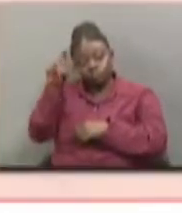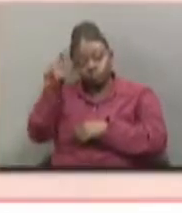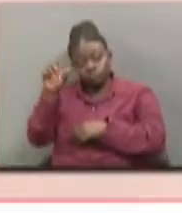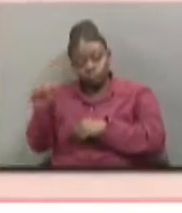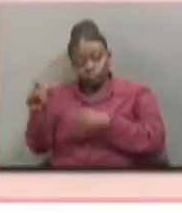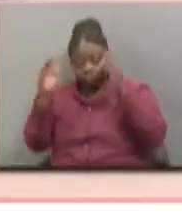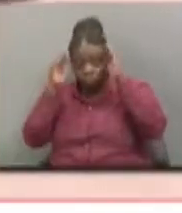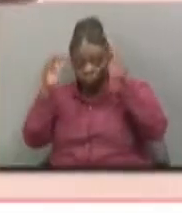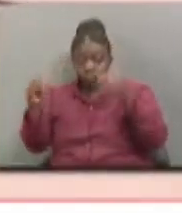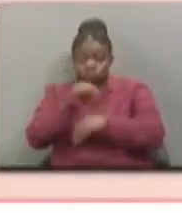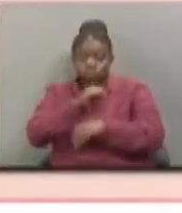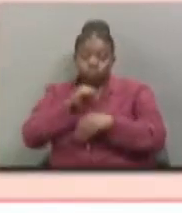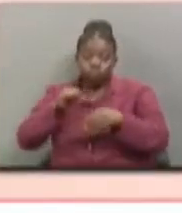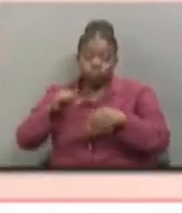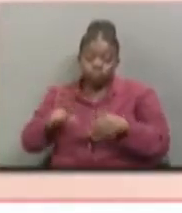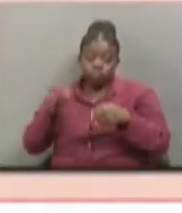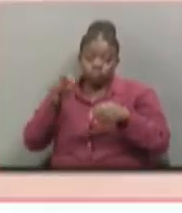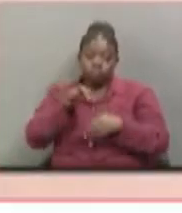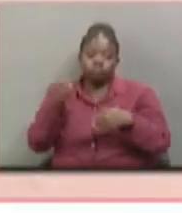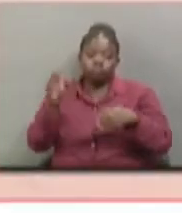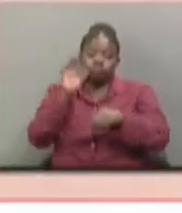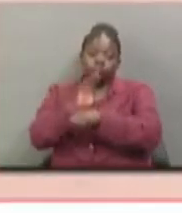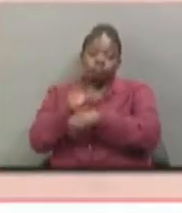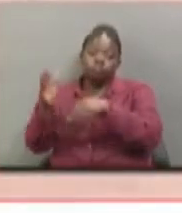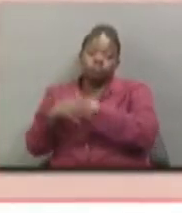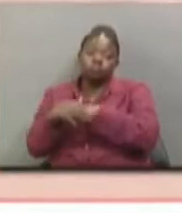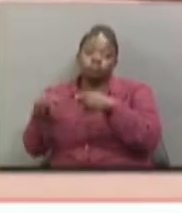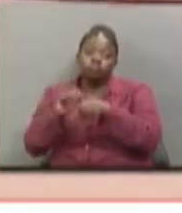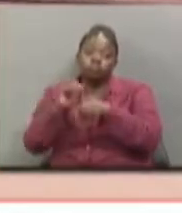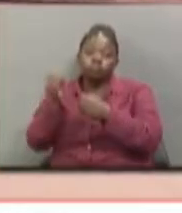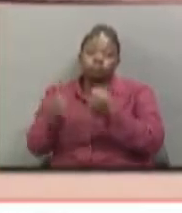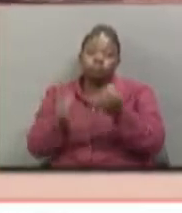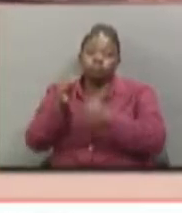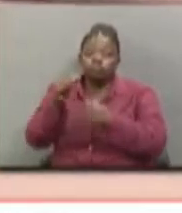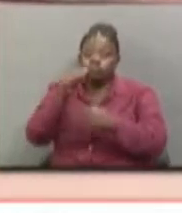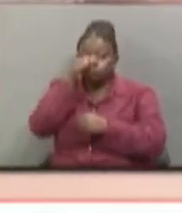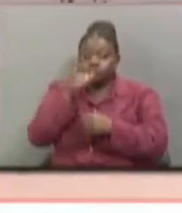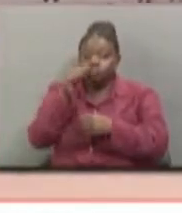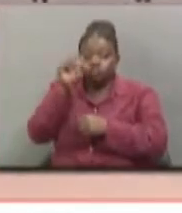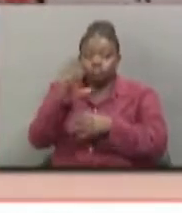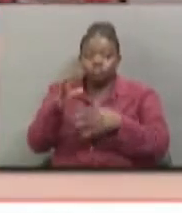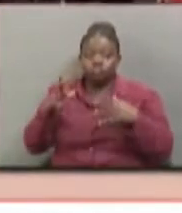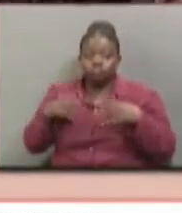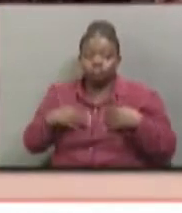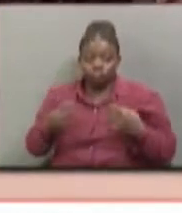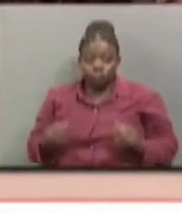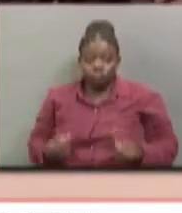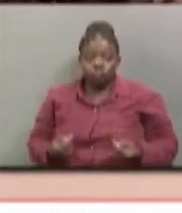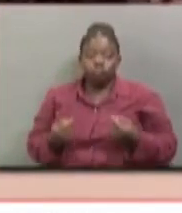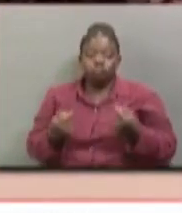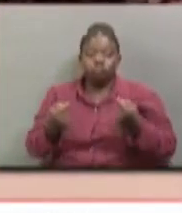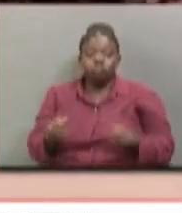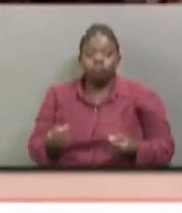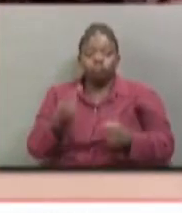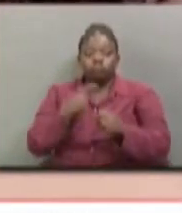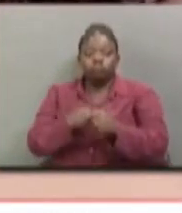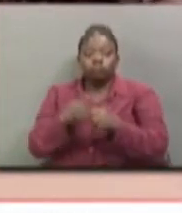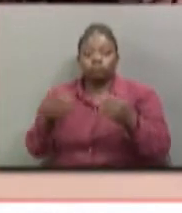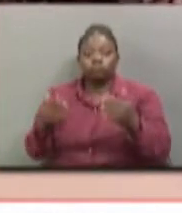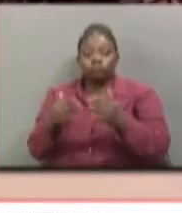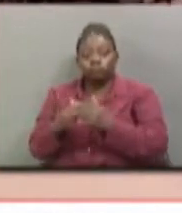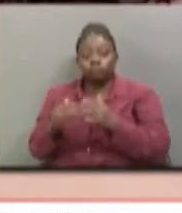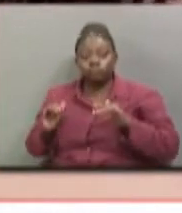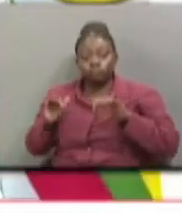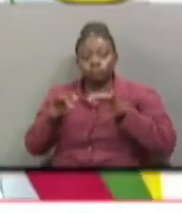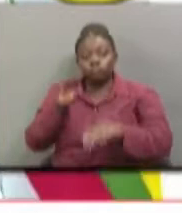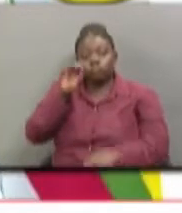okusukka ensalo za disitulikiti ezo, amakanisa ne gaggalwa nga n'emmotoka zonna okuli eza buyonjo ne takisi tezikkirizibwa kutambula mu kiseera kino olw'okutangira okusaasaana